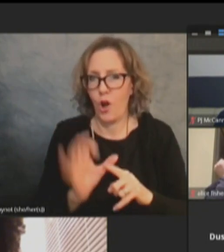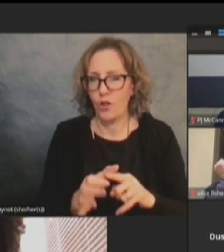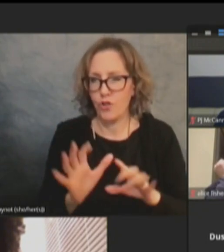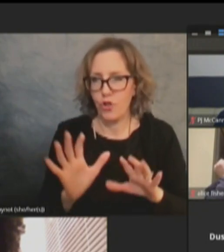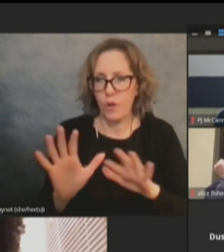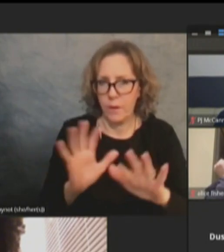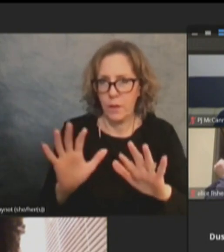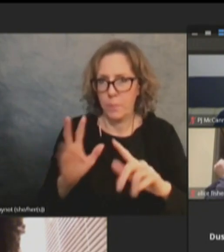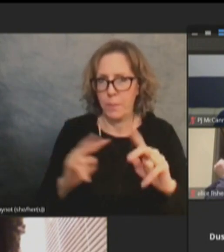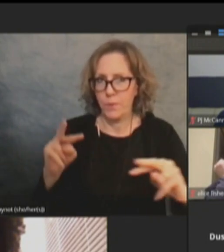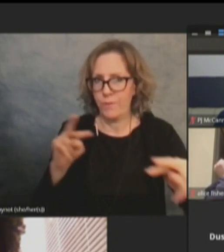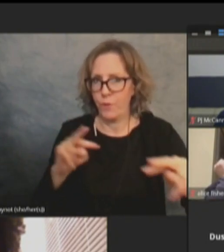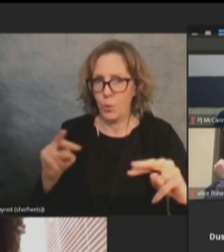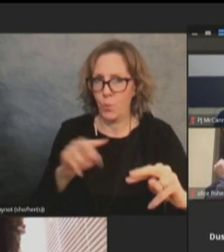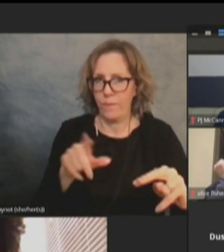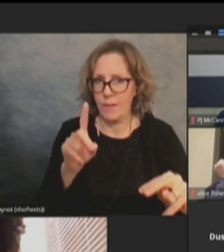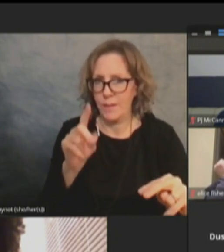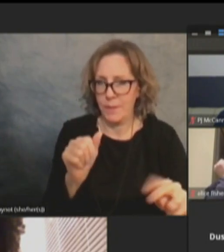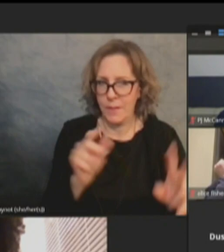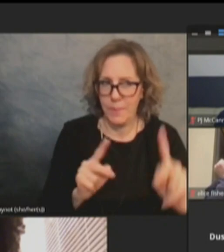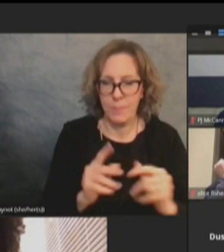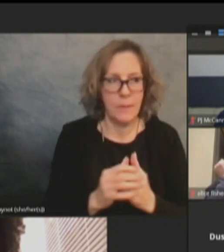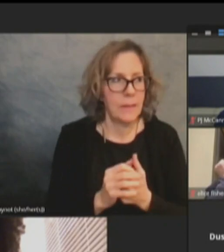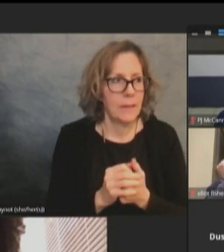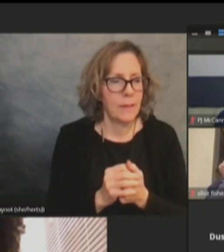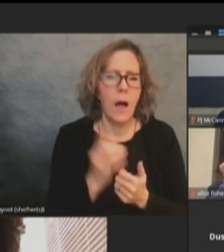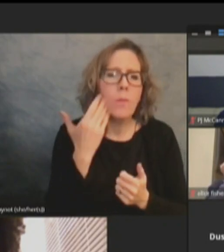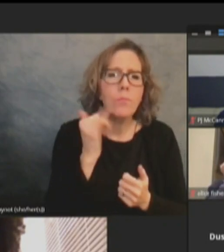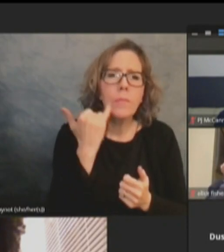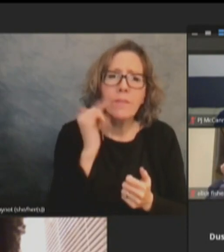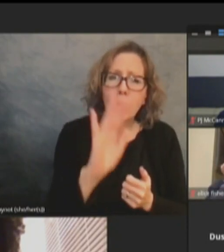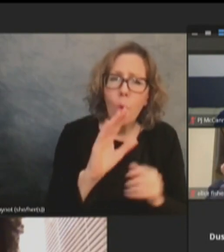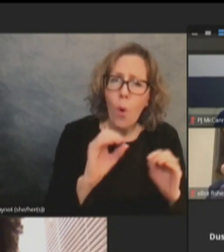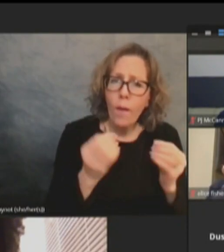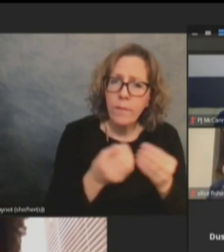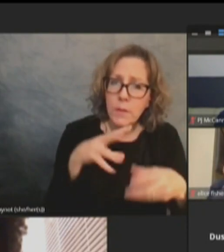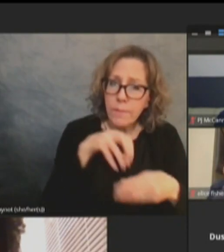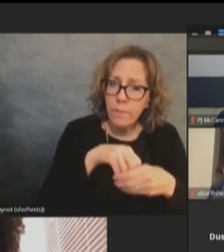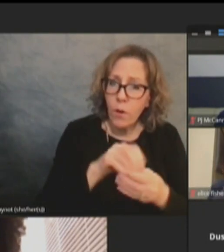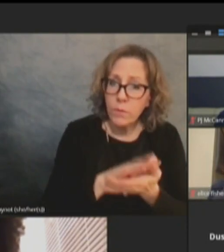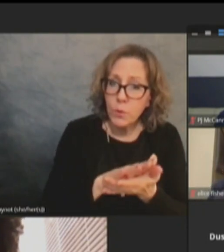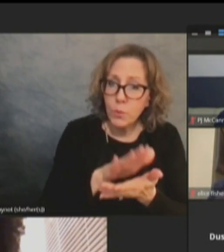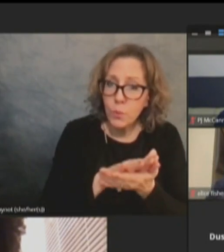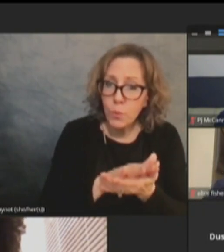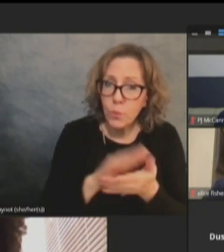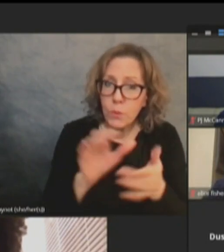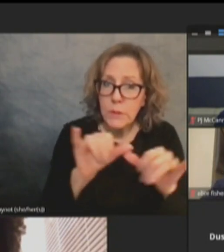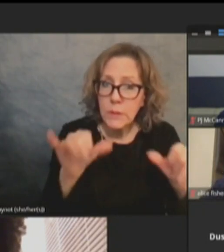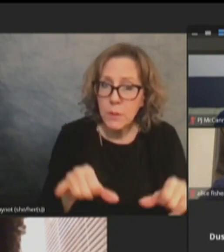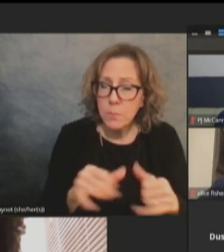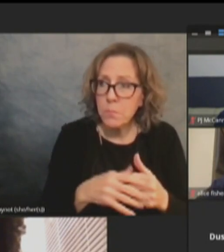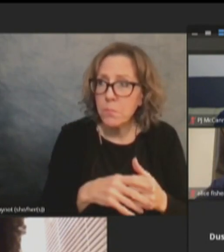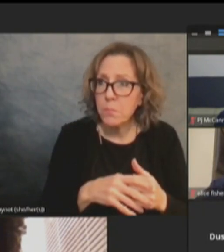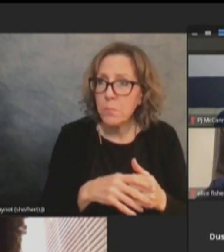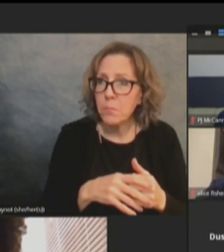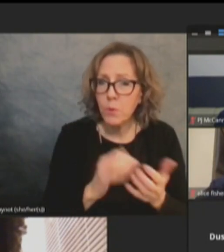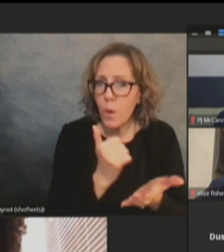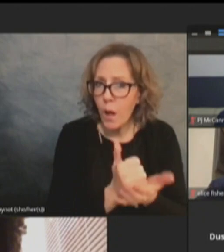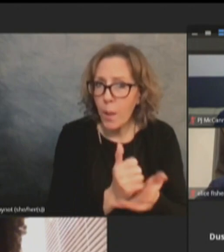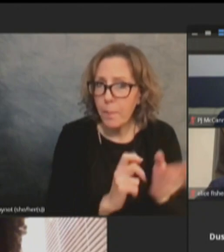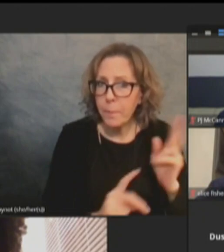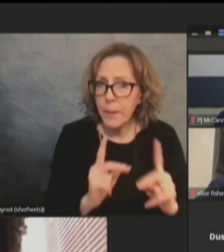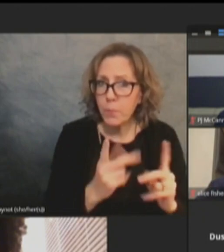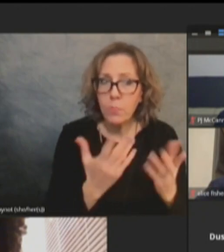your office is already involved with school systems and helping people who might